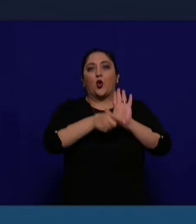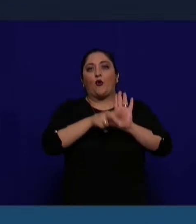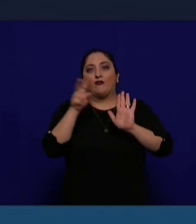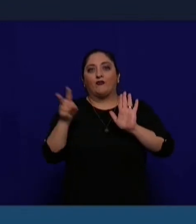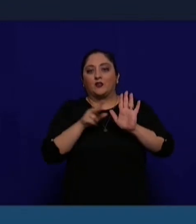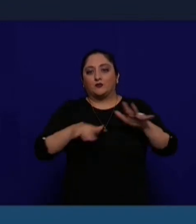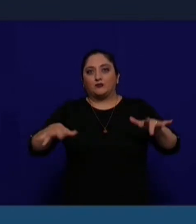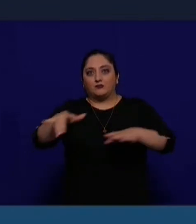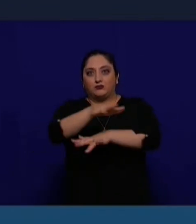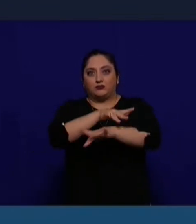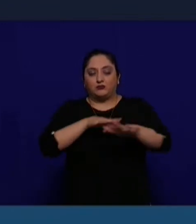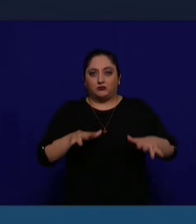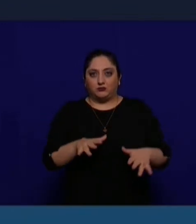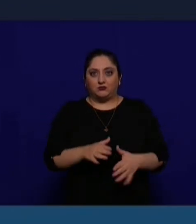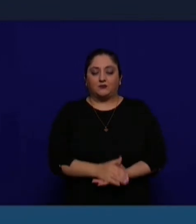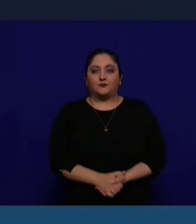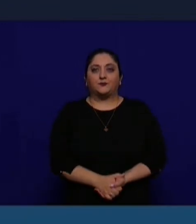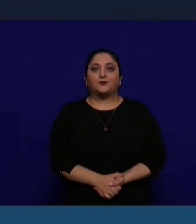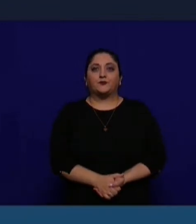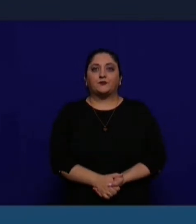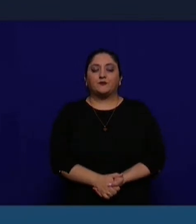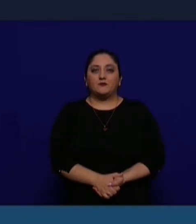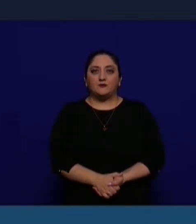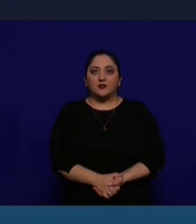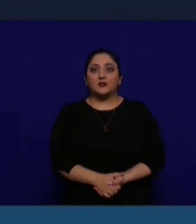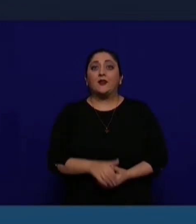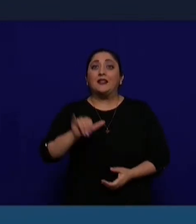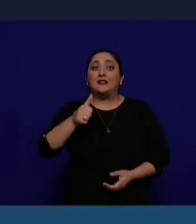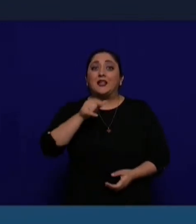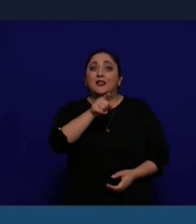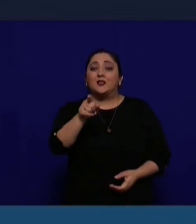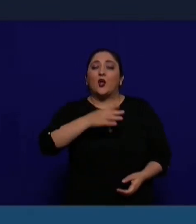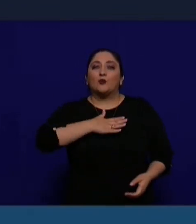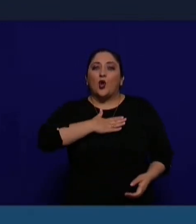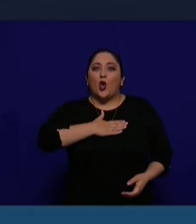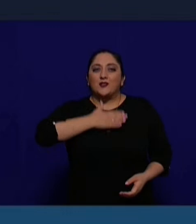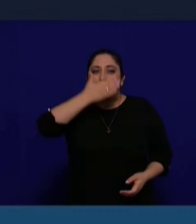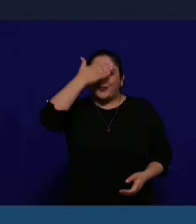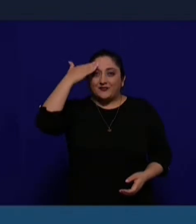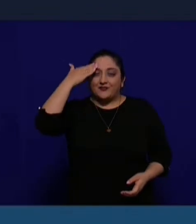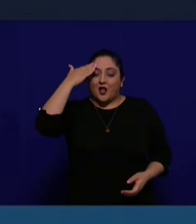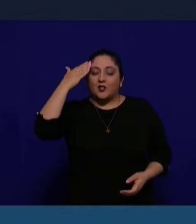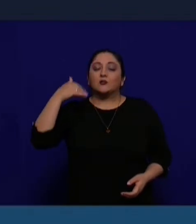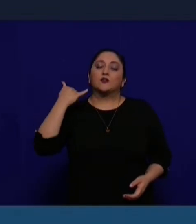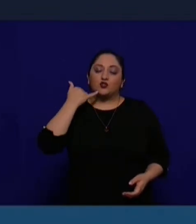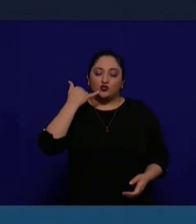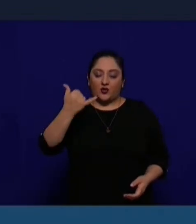trasmissjoni tal-COVID. Jekk għandek is-sintomi importanti li ċempel il-111 inkella tibbukkja